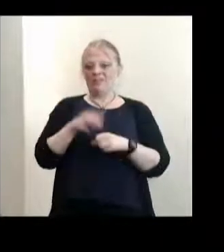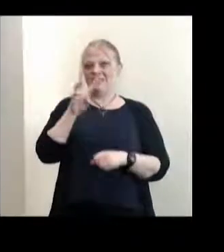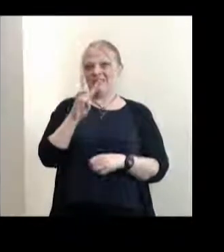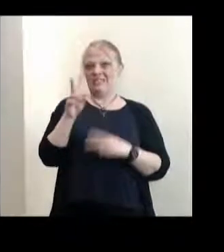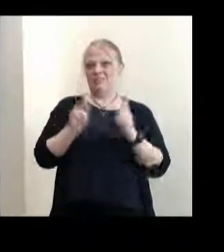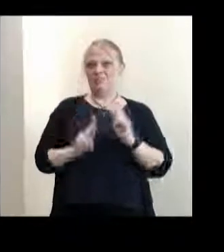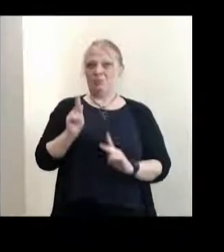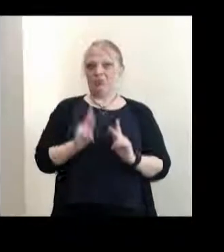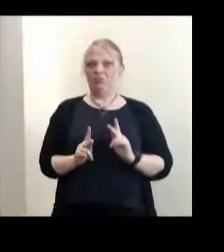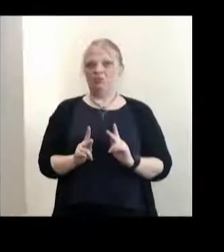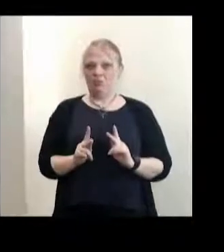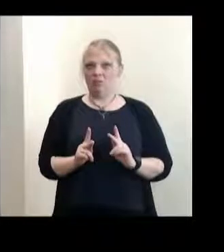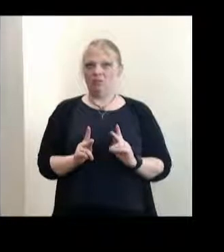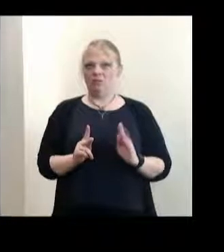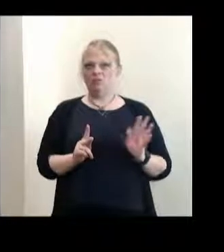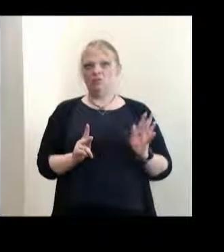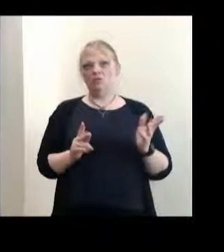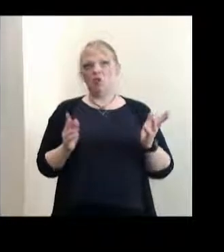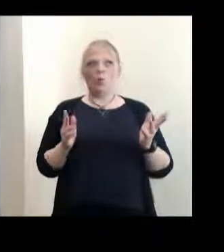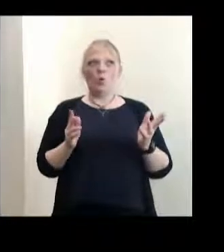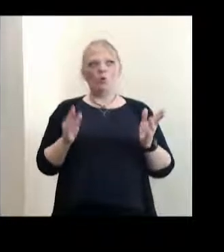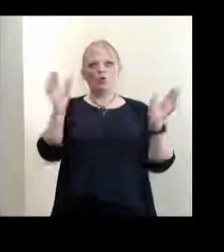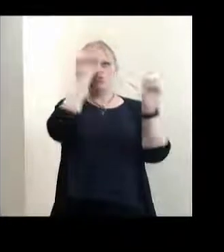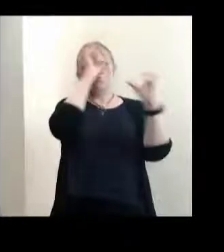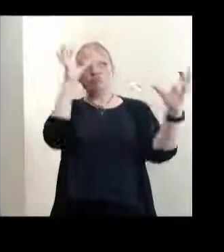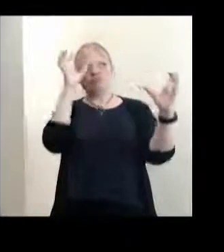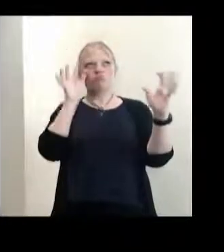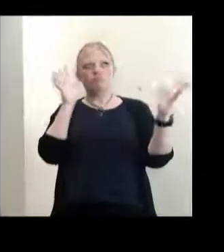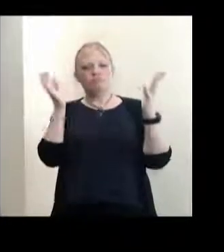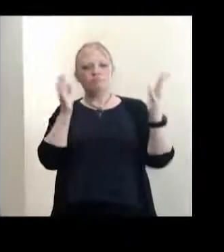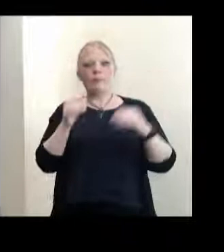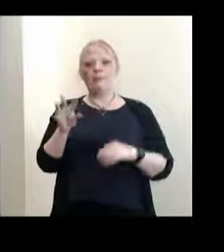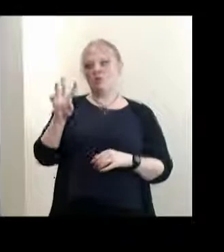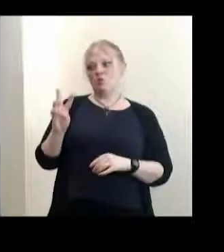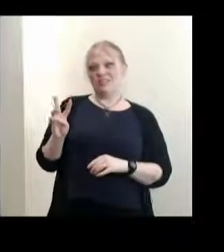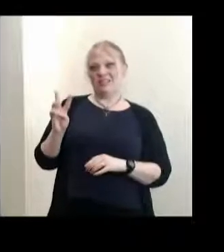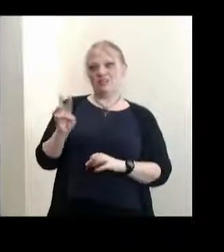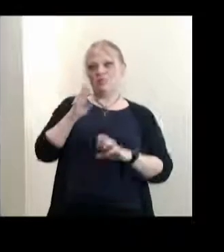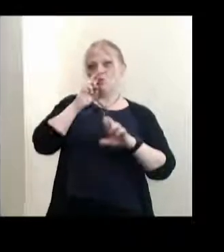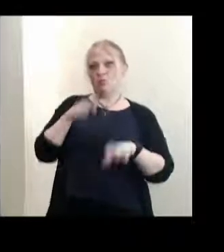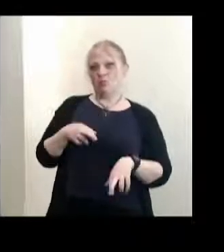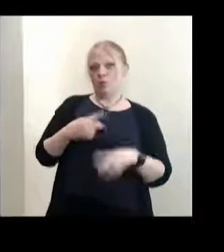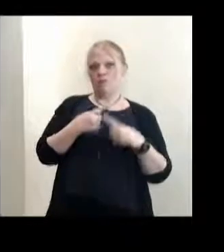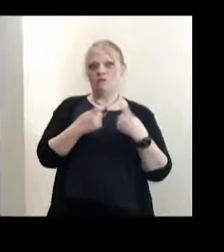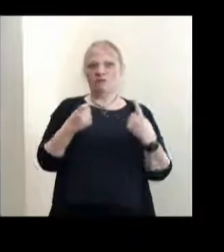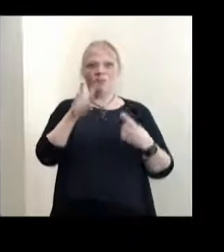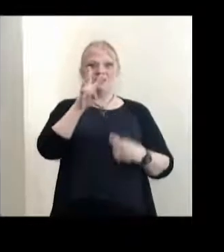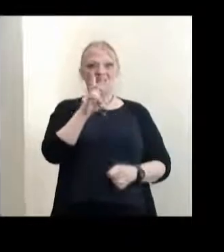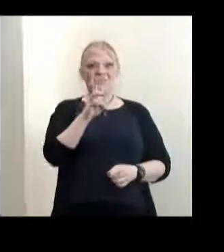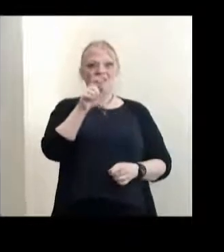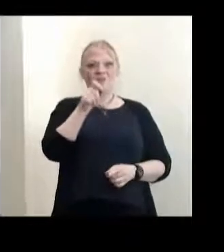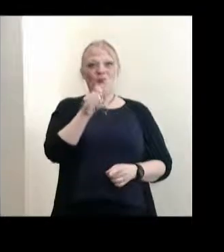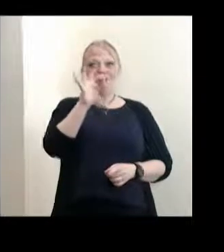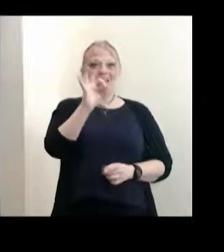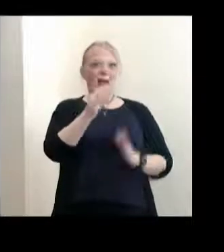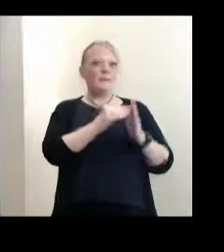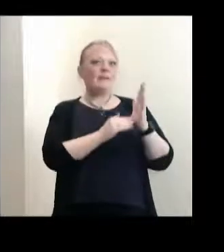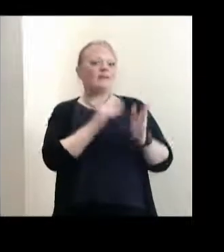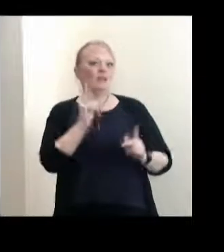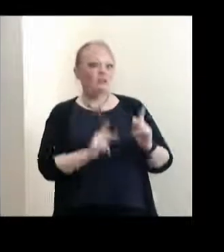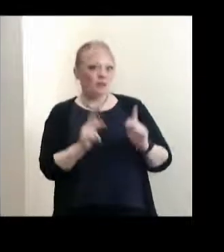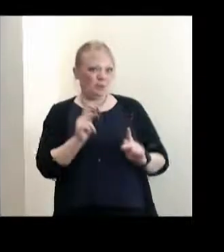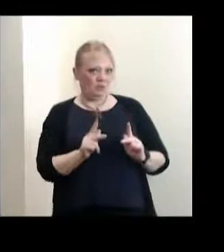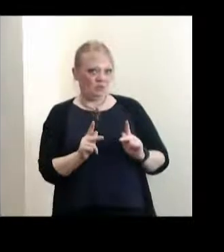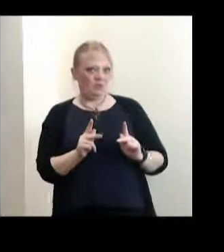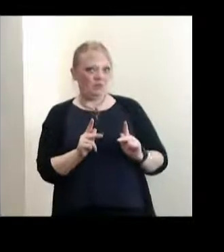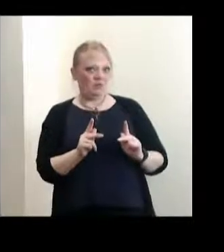far. So just to put it in perspective, so that's 6 reports out of 6.9 million people who have